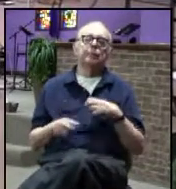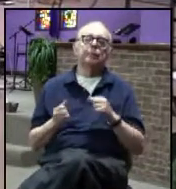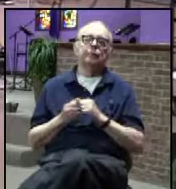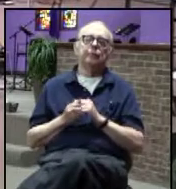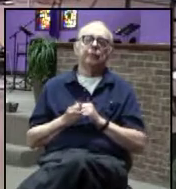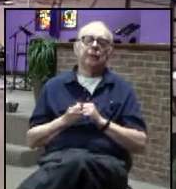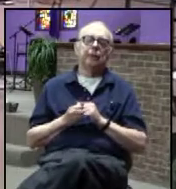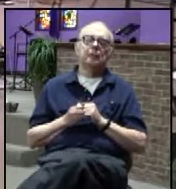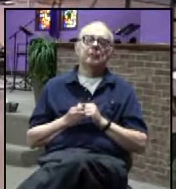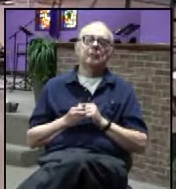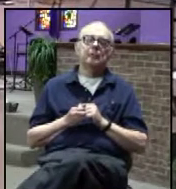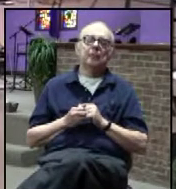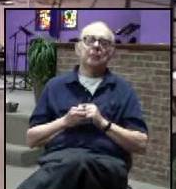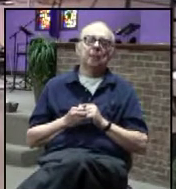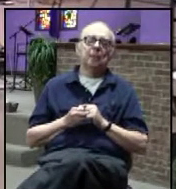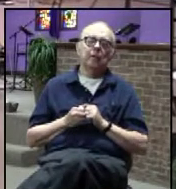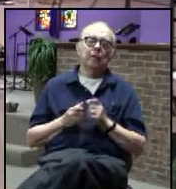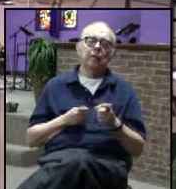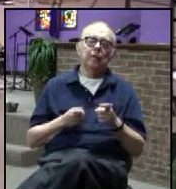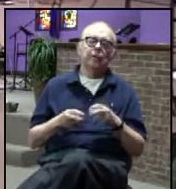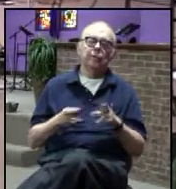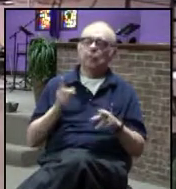up?